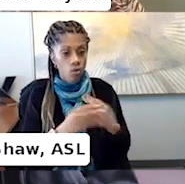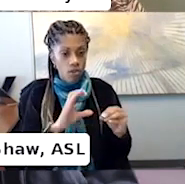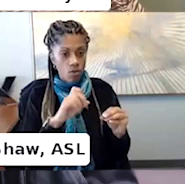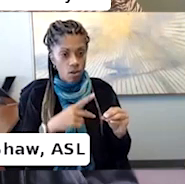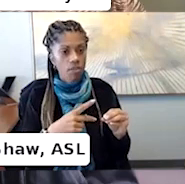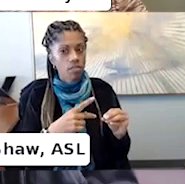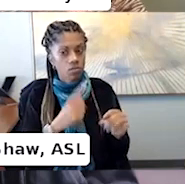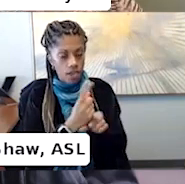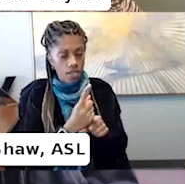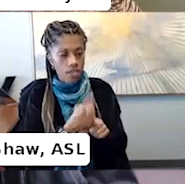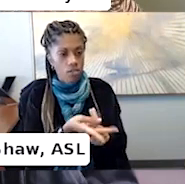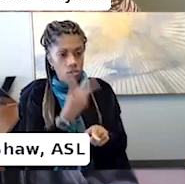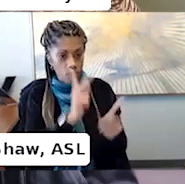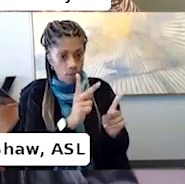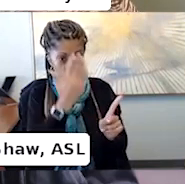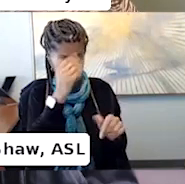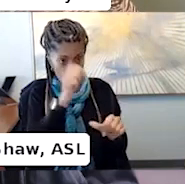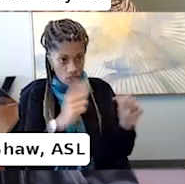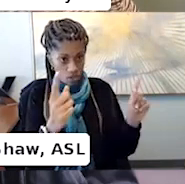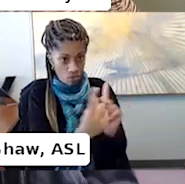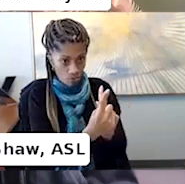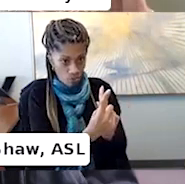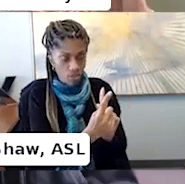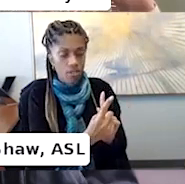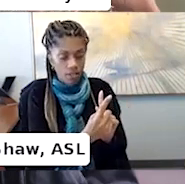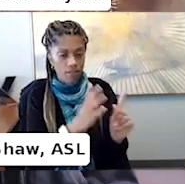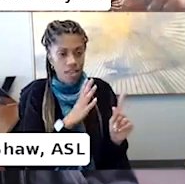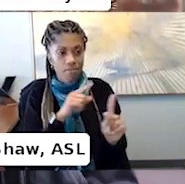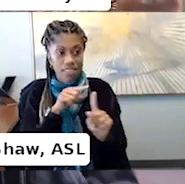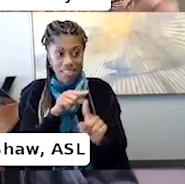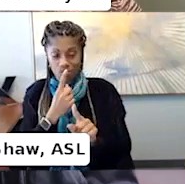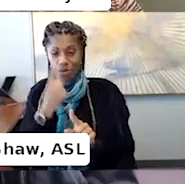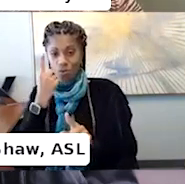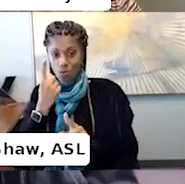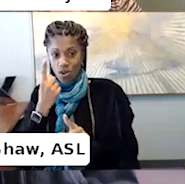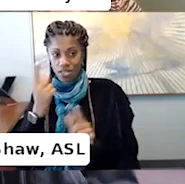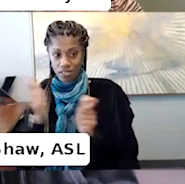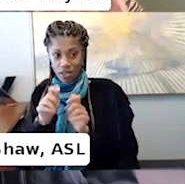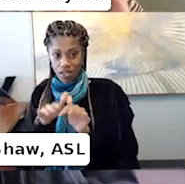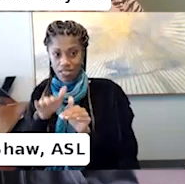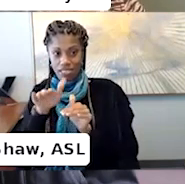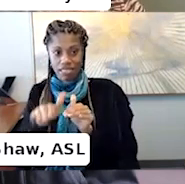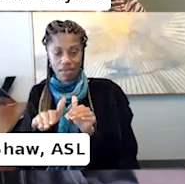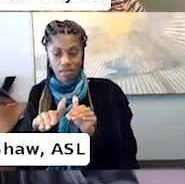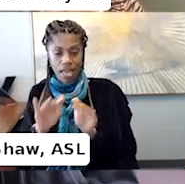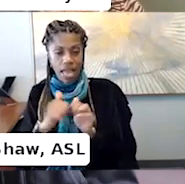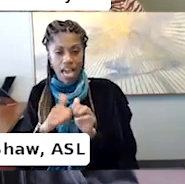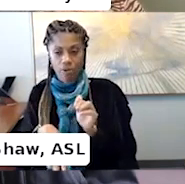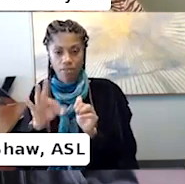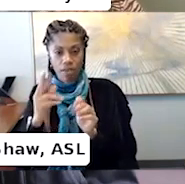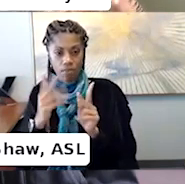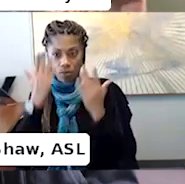really honest with you. This has been a challenge for the organization. It has been a learning experience from day one and continues to